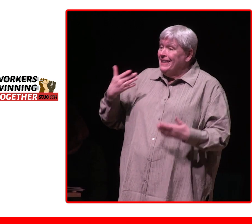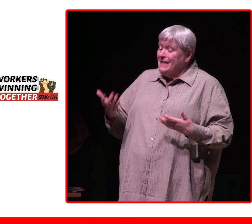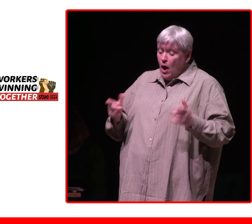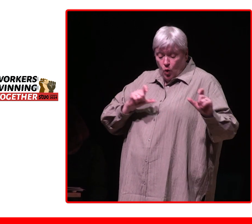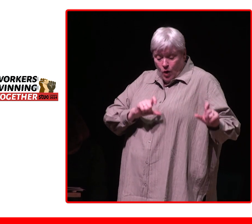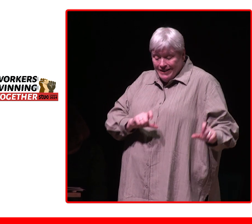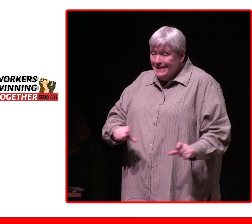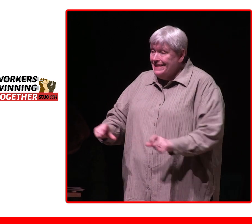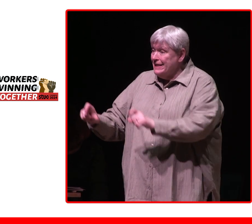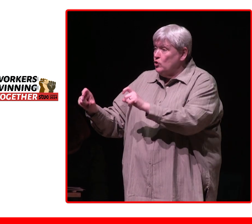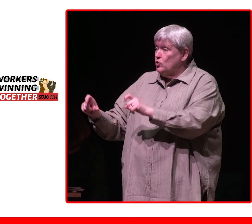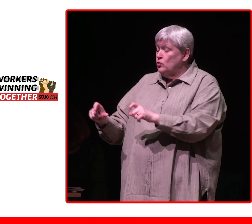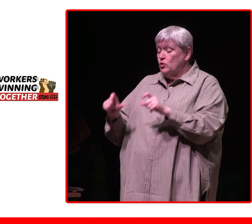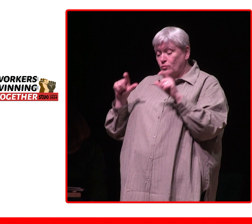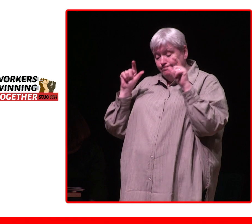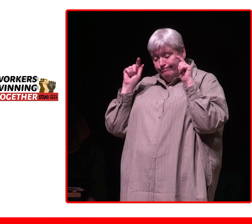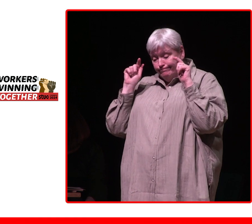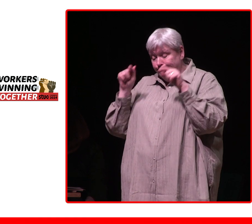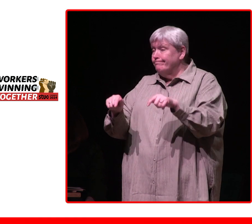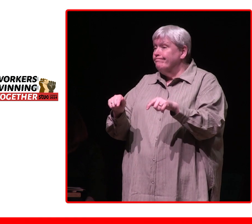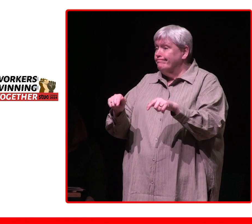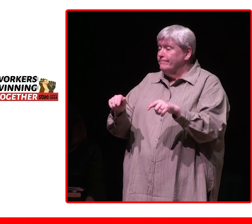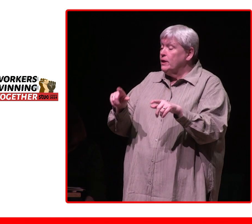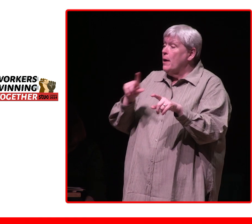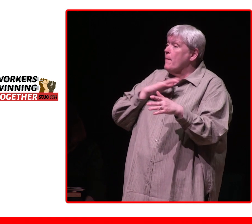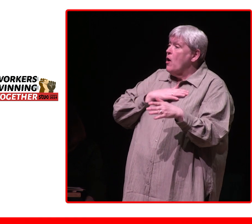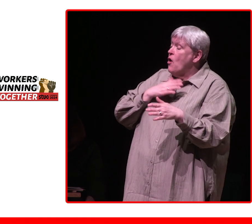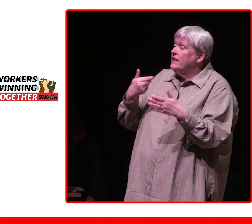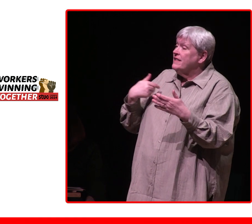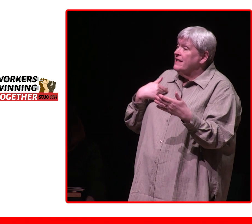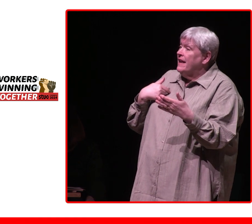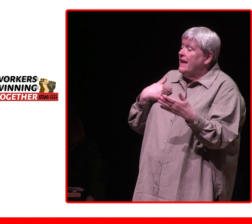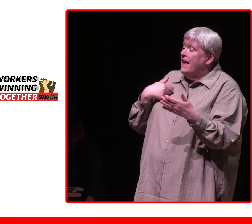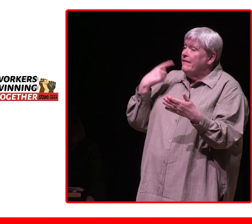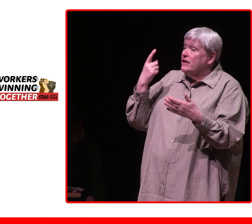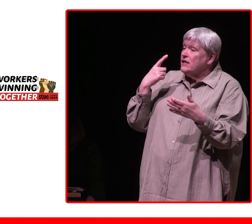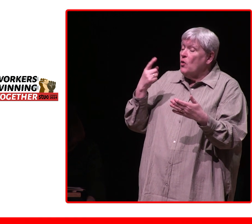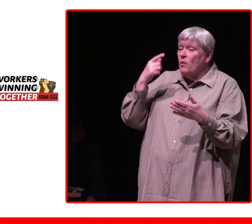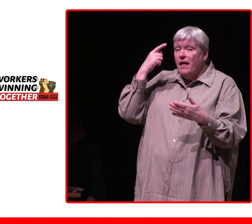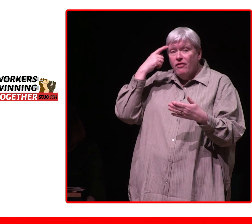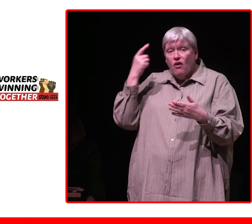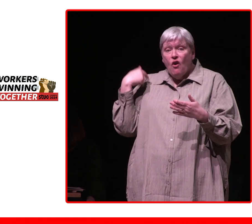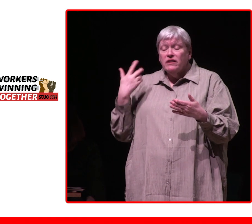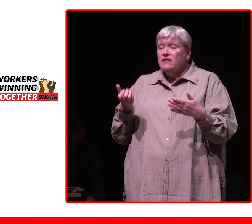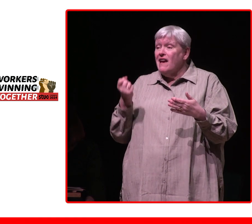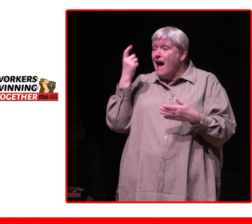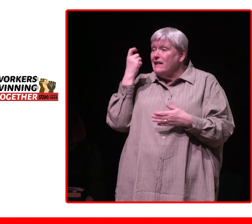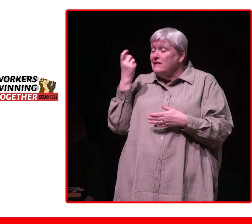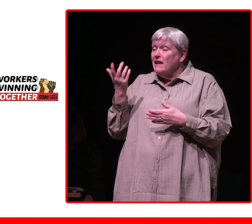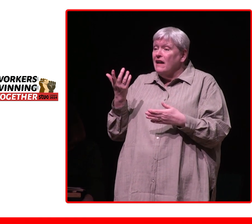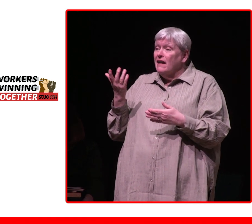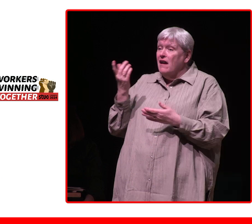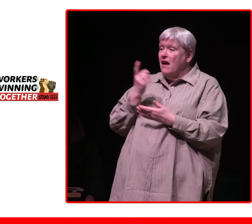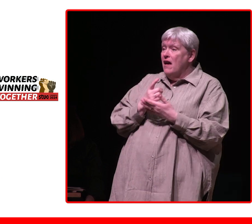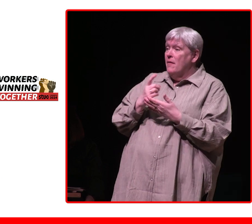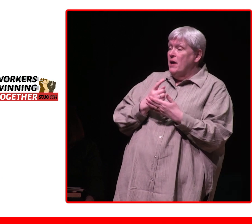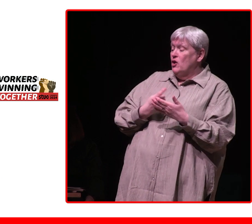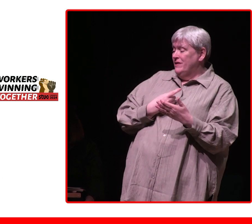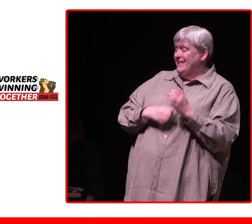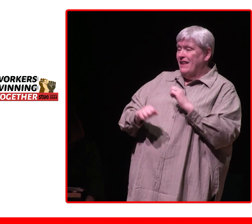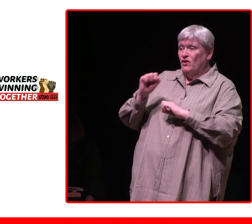continue with that condemnation is because anybody who thought or was bought into the idea that this is about